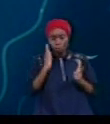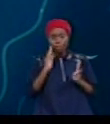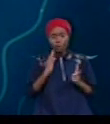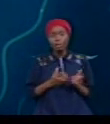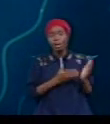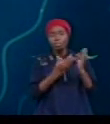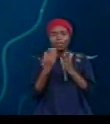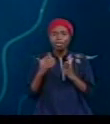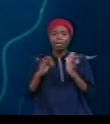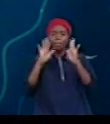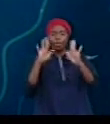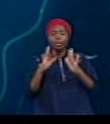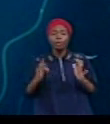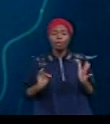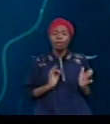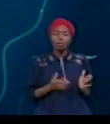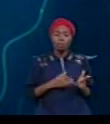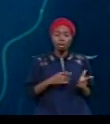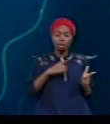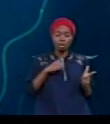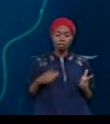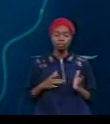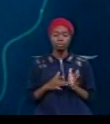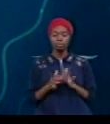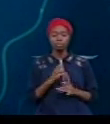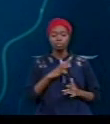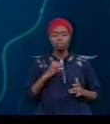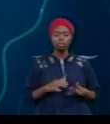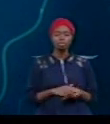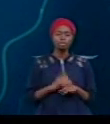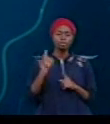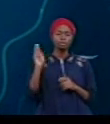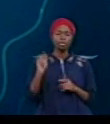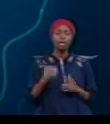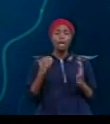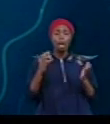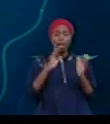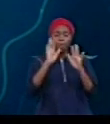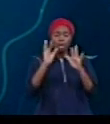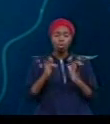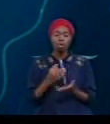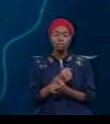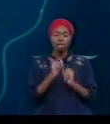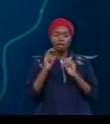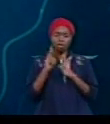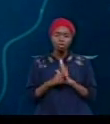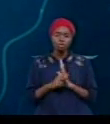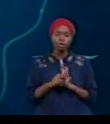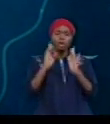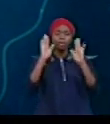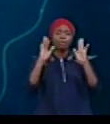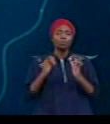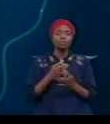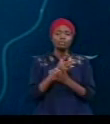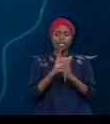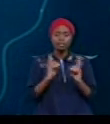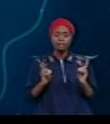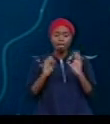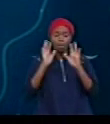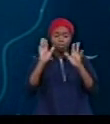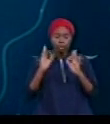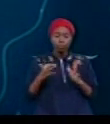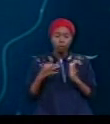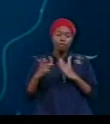Lord Jesus Christ unto them. Miracle of salvation, miracle of deliverance, miracle of